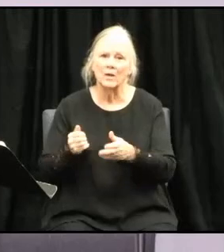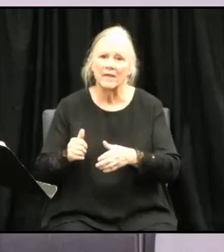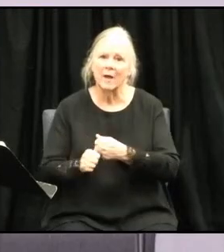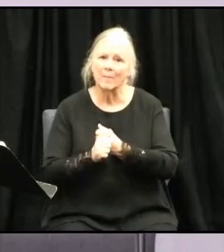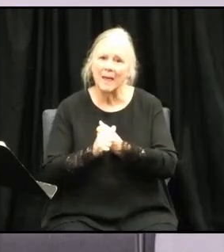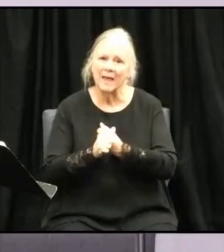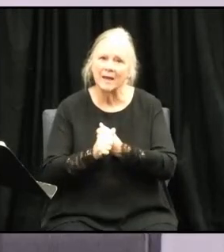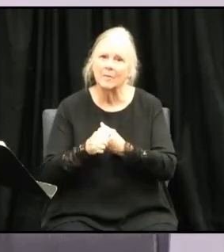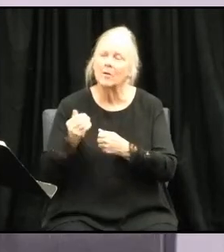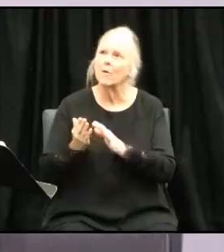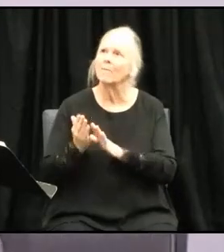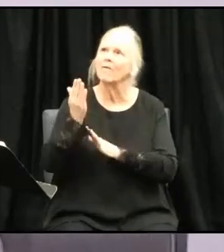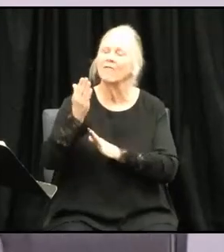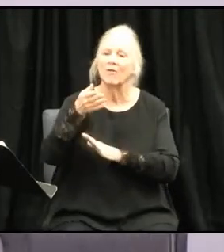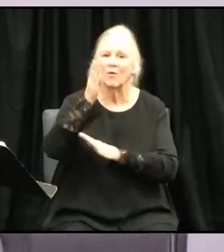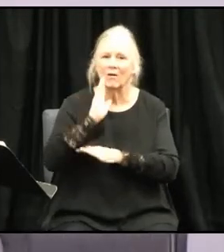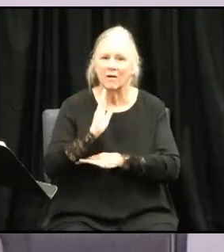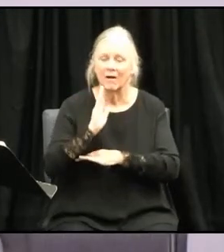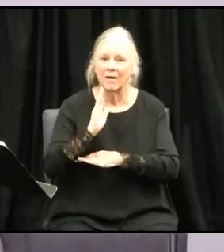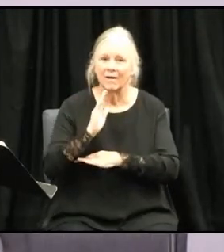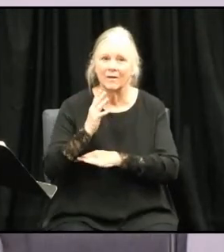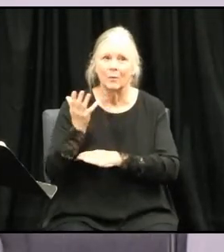God's faithfulness,